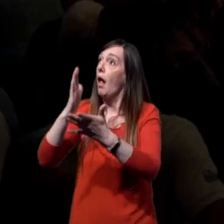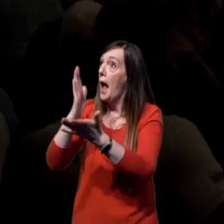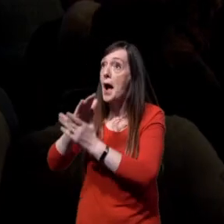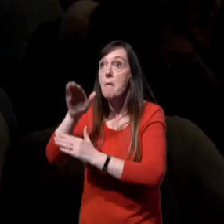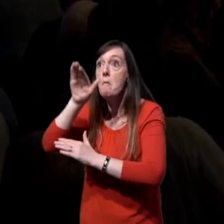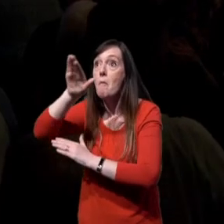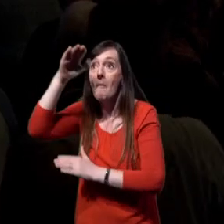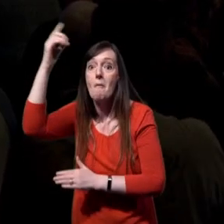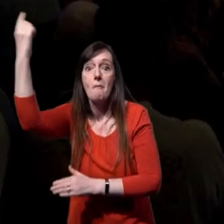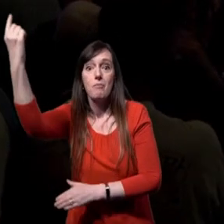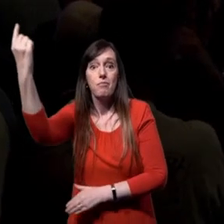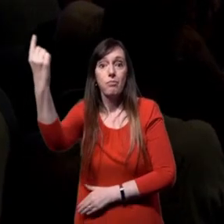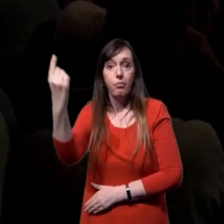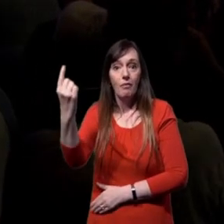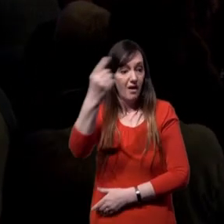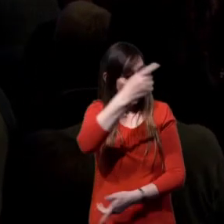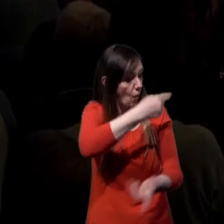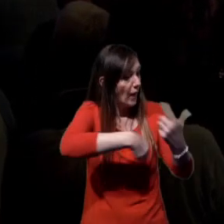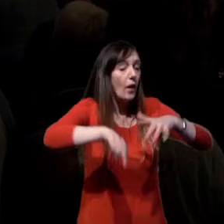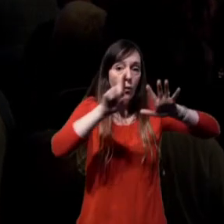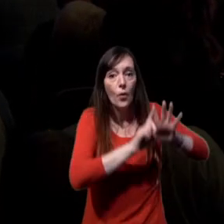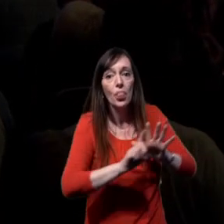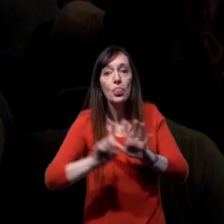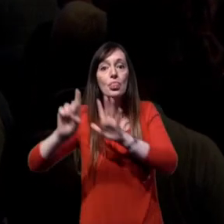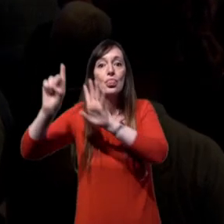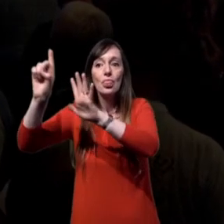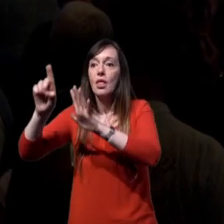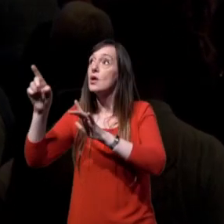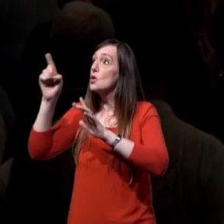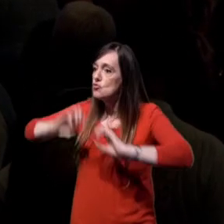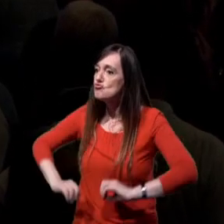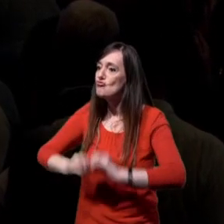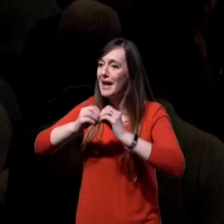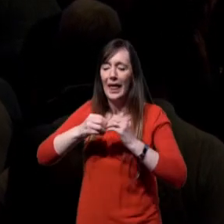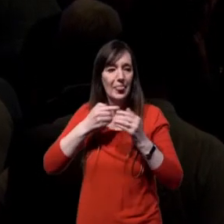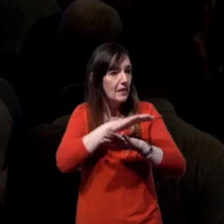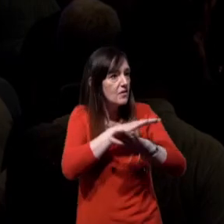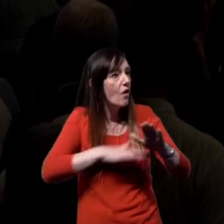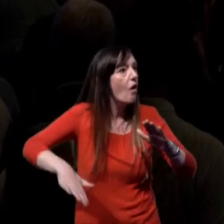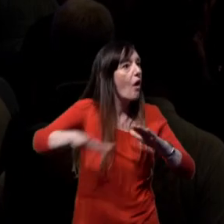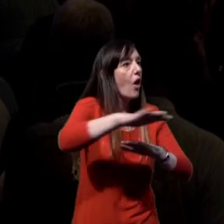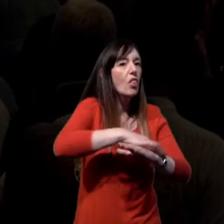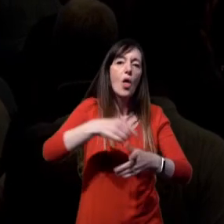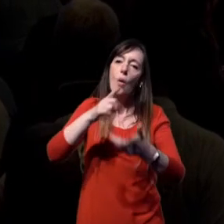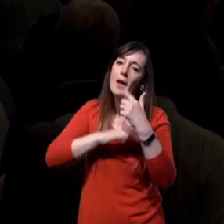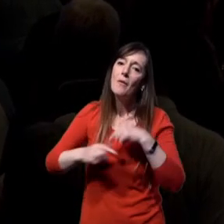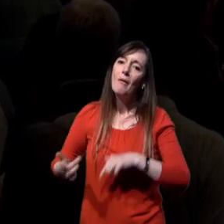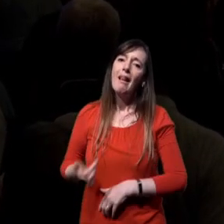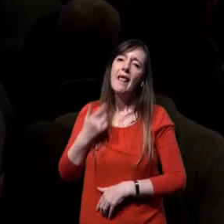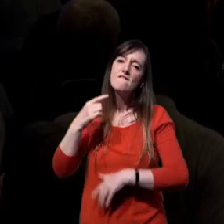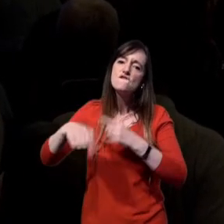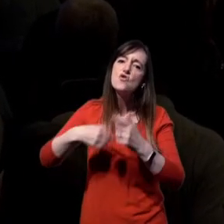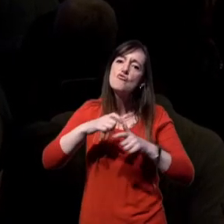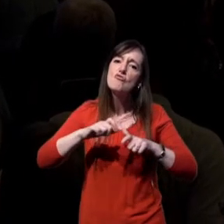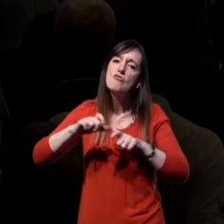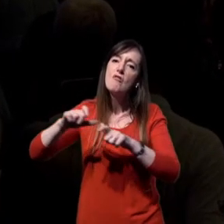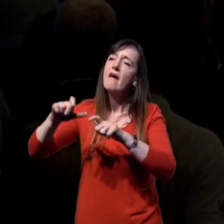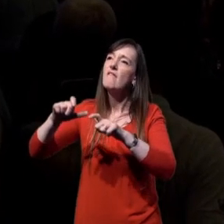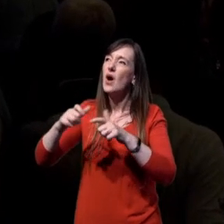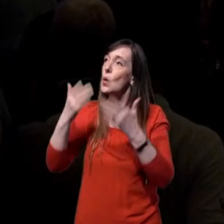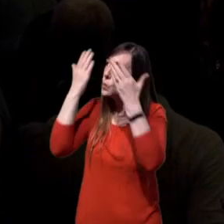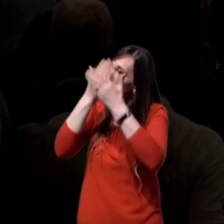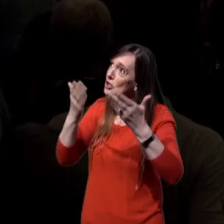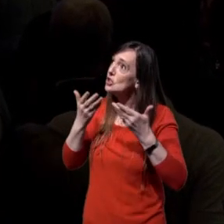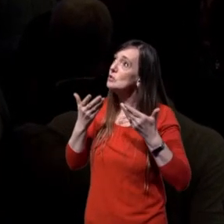us to be with you. You'll recreate this earth and we will dwell with you forever. We worship you now and we will worship you